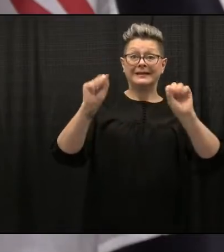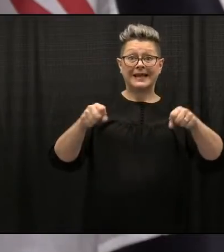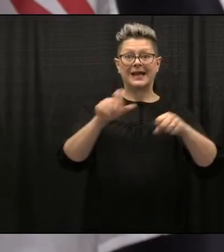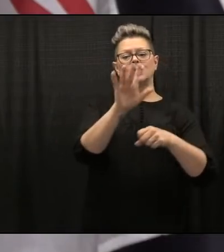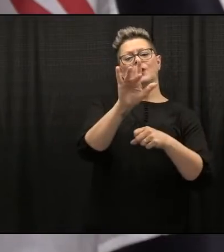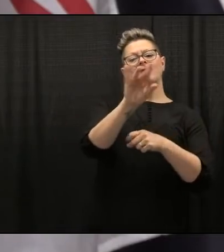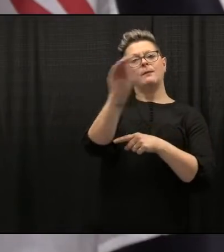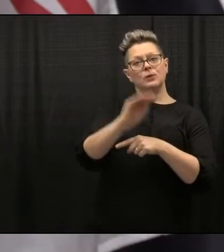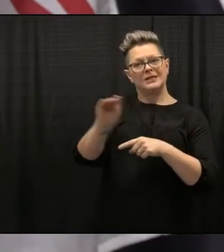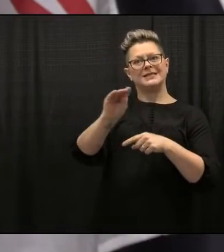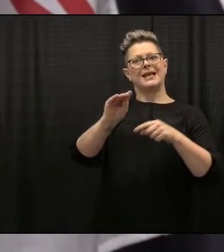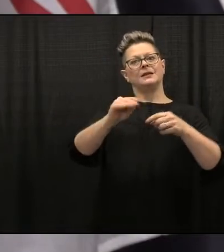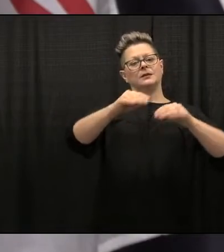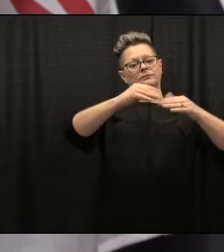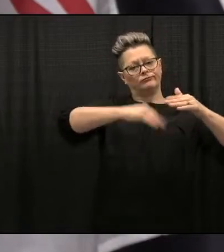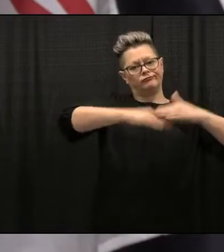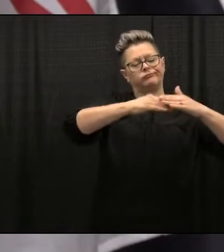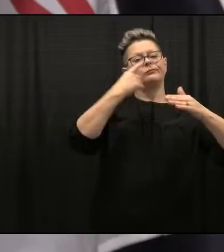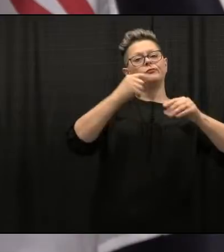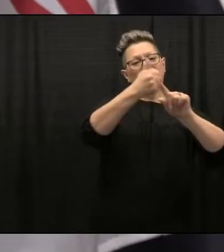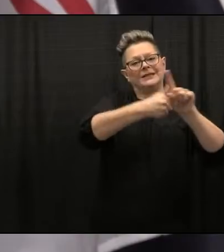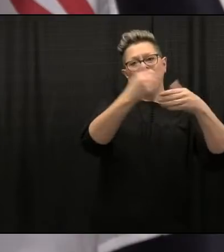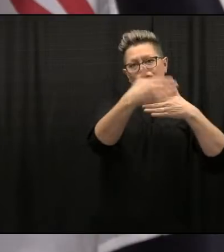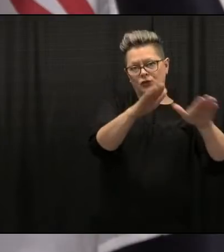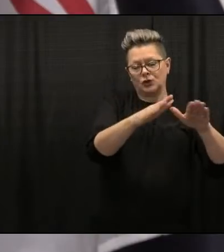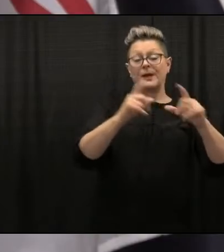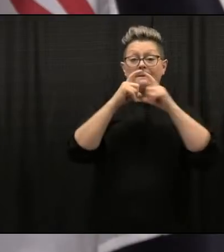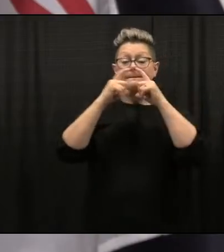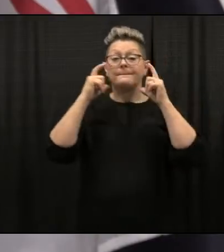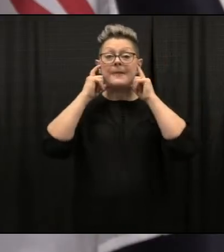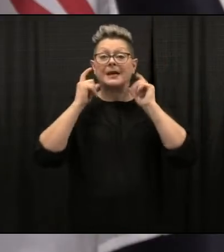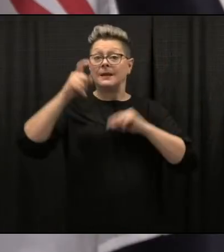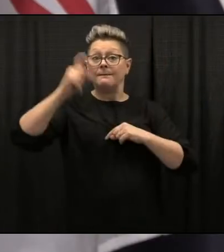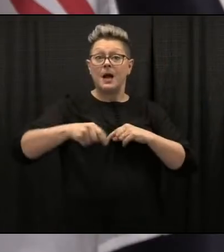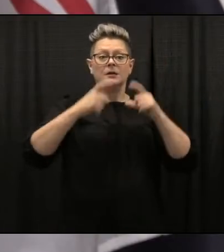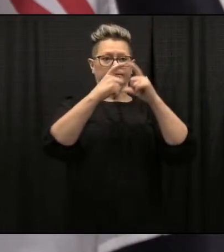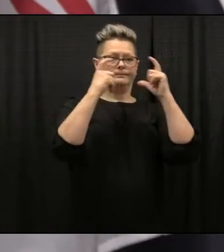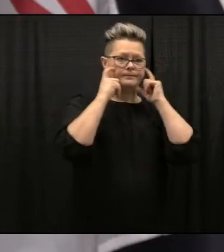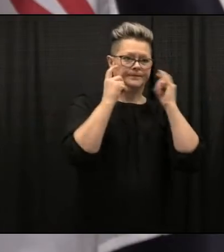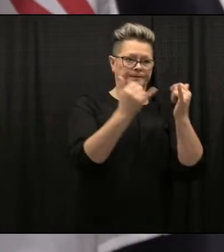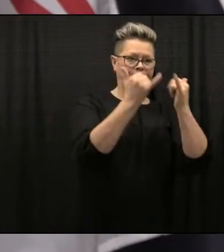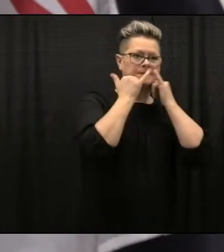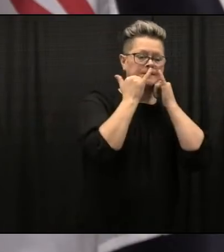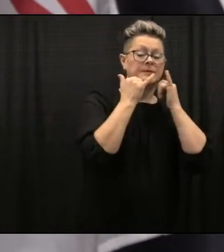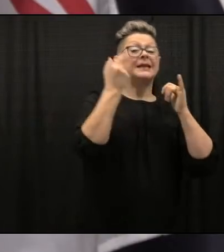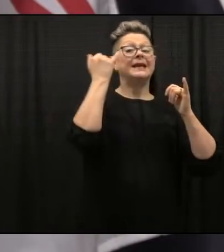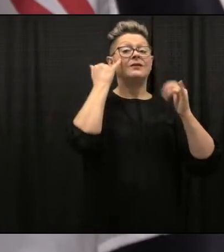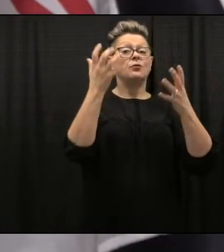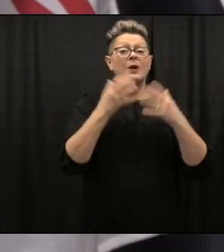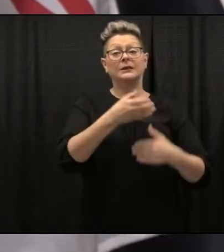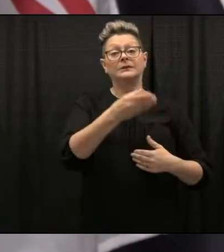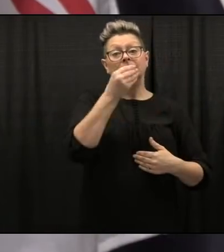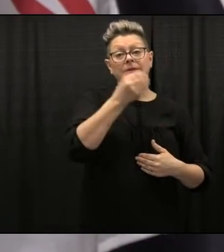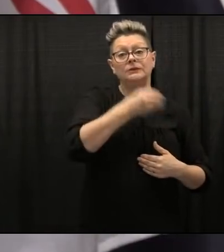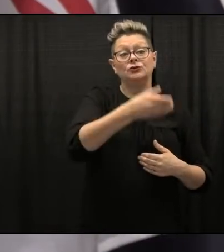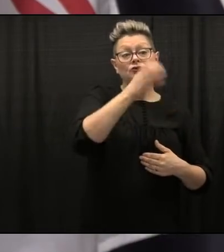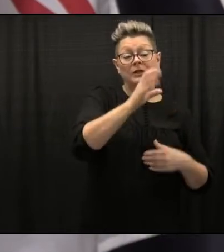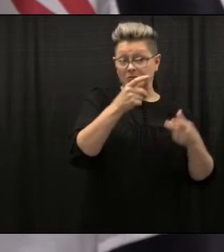25% capacity per room, whichever is less. Masks must be worn at all times, removing it only to eat or drink where